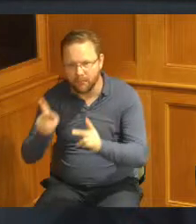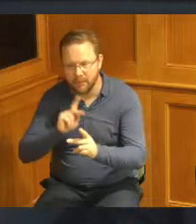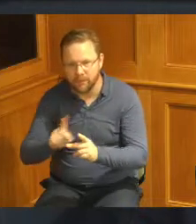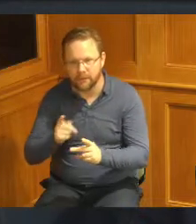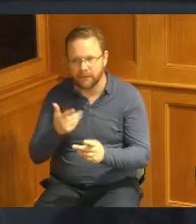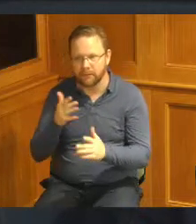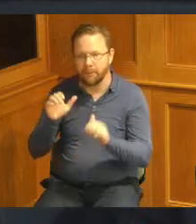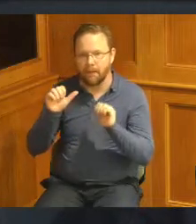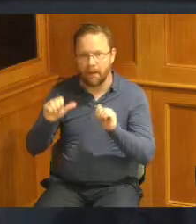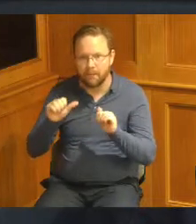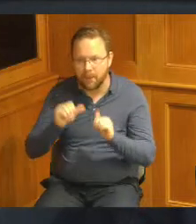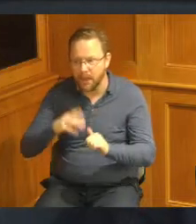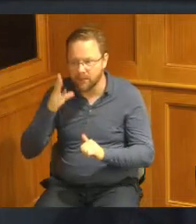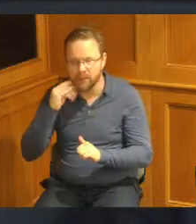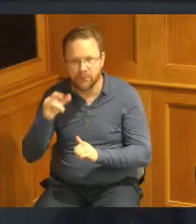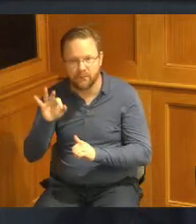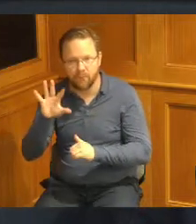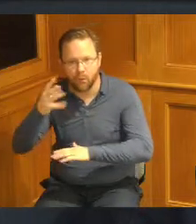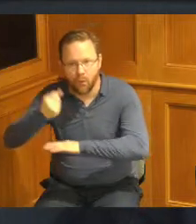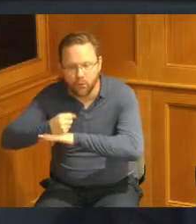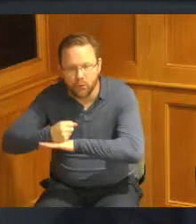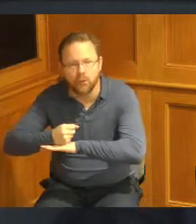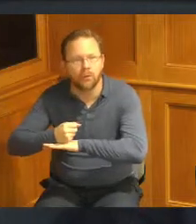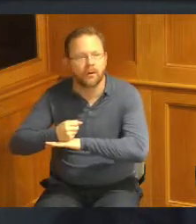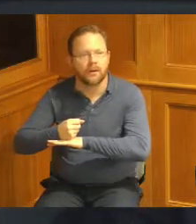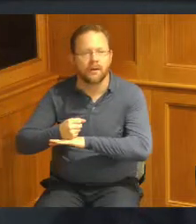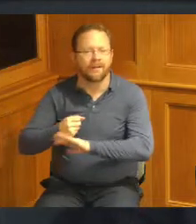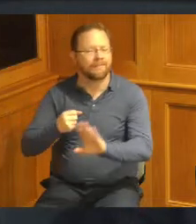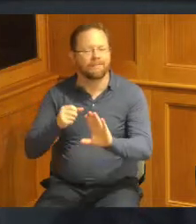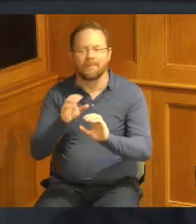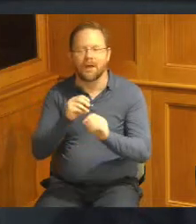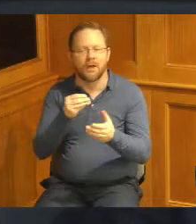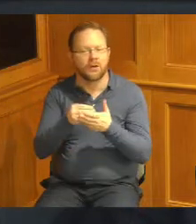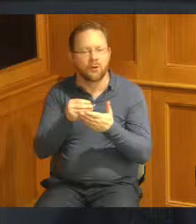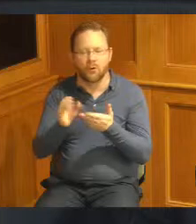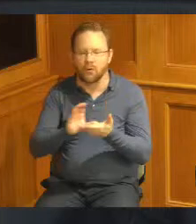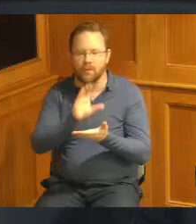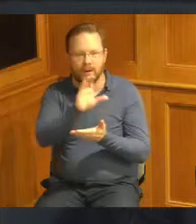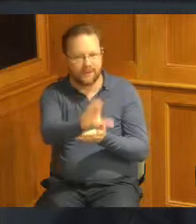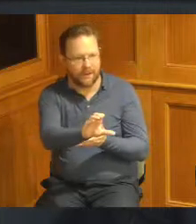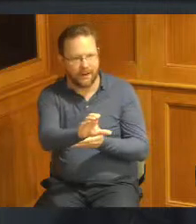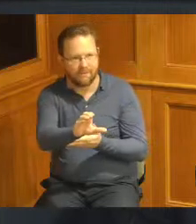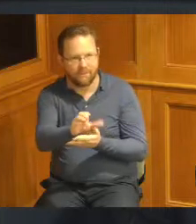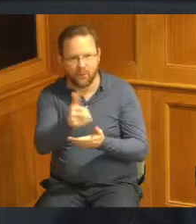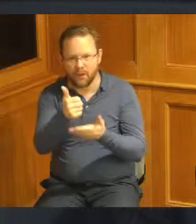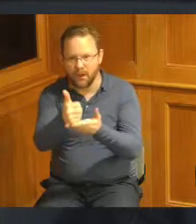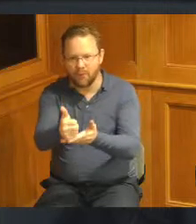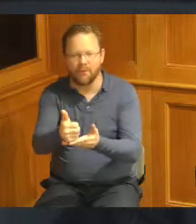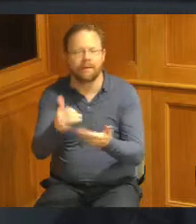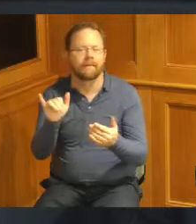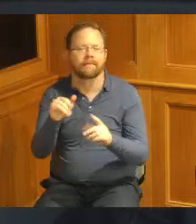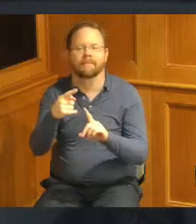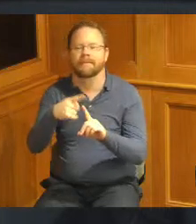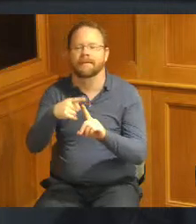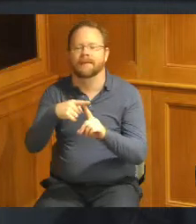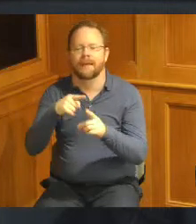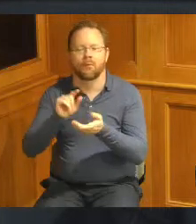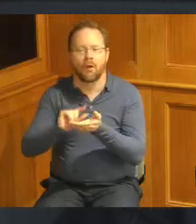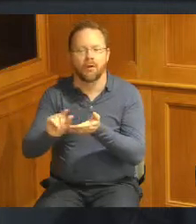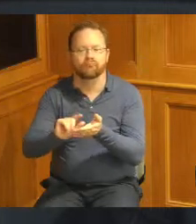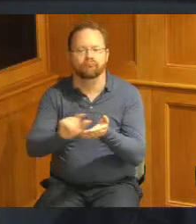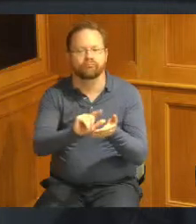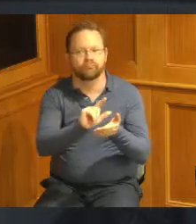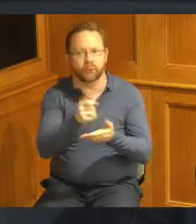foreclosure, but we did not allocate any money to help with those maybe temporary payments to keep folks in their